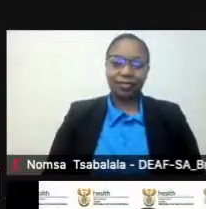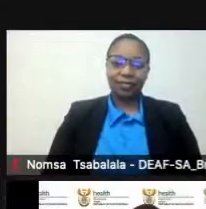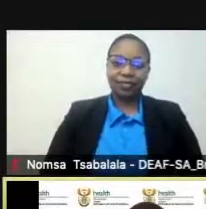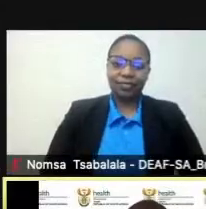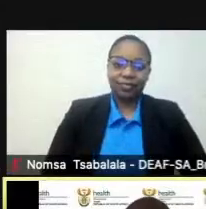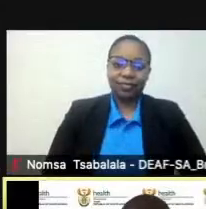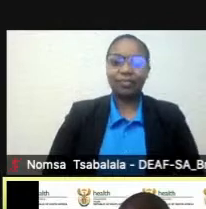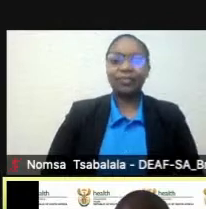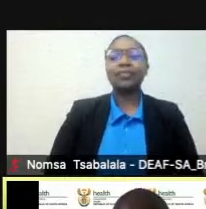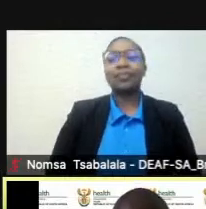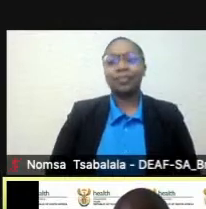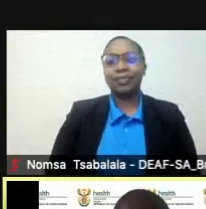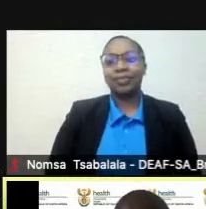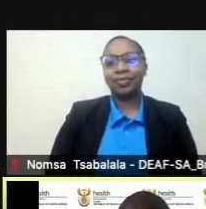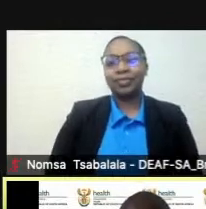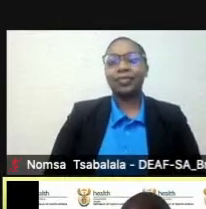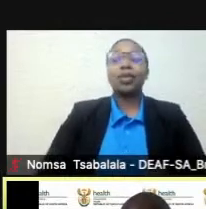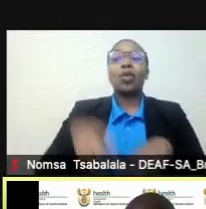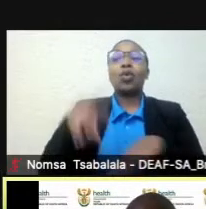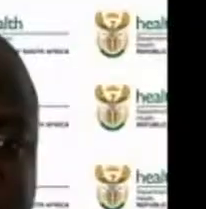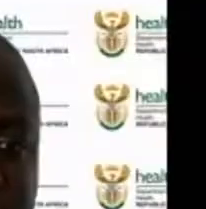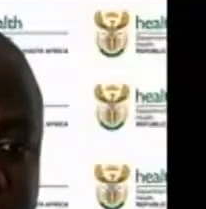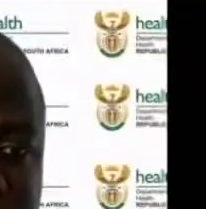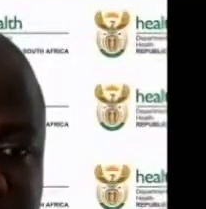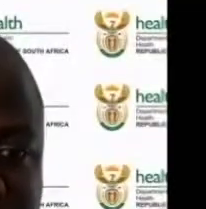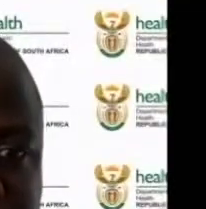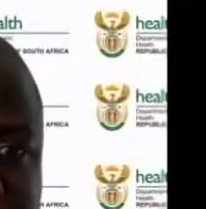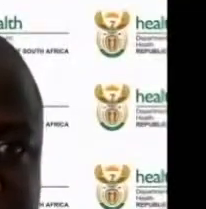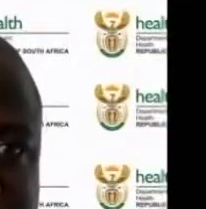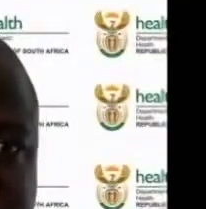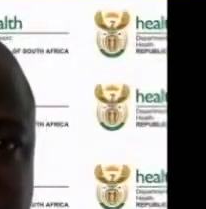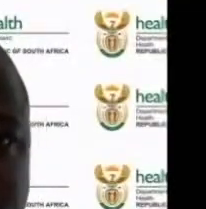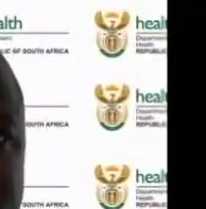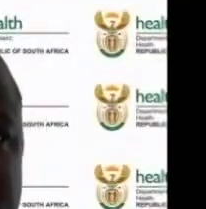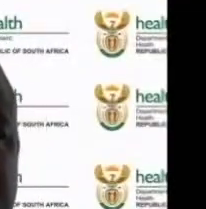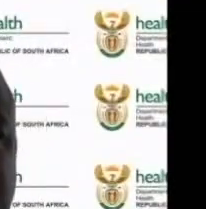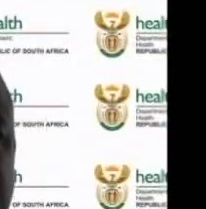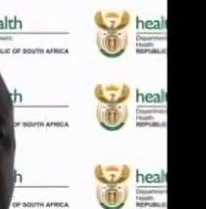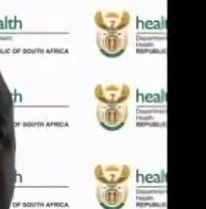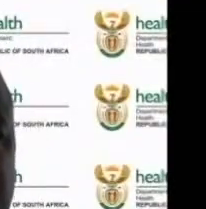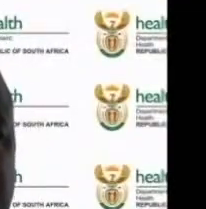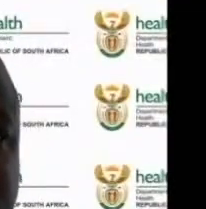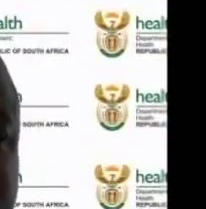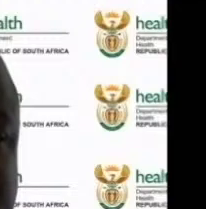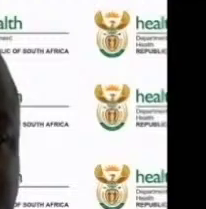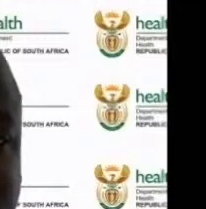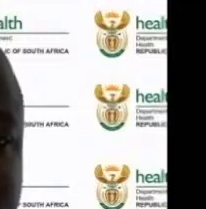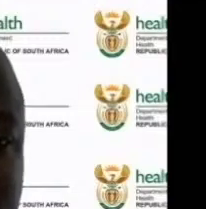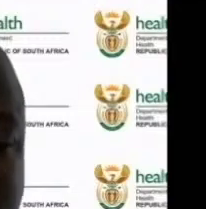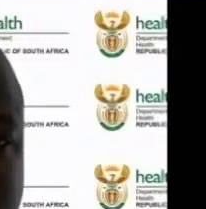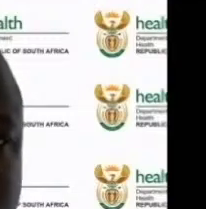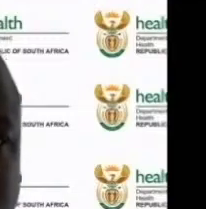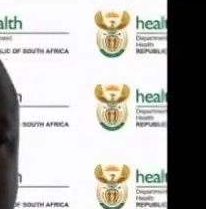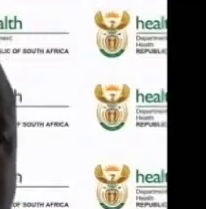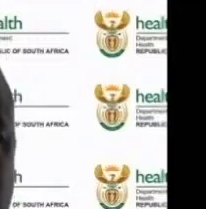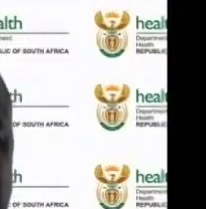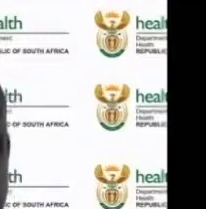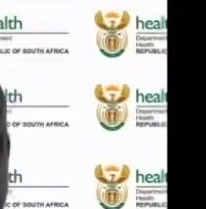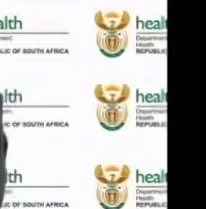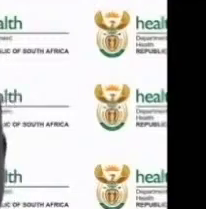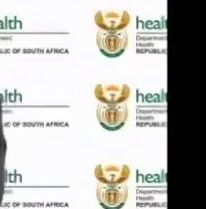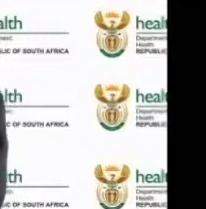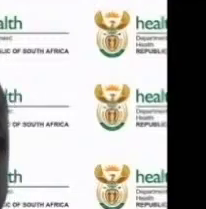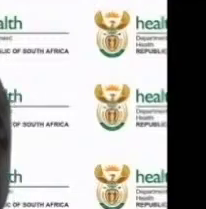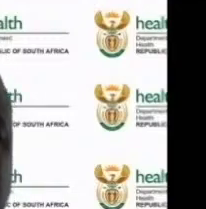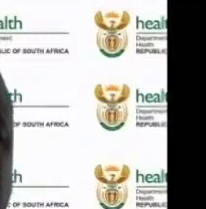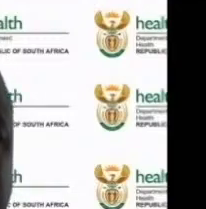Thank you, Dr. Maluleke, for that brief presentation as far as the state of readiness the province is having. So without wasting